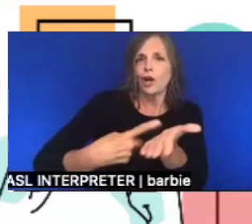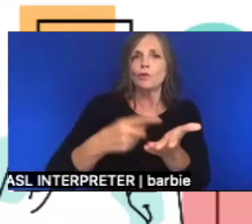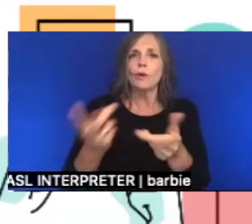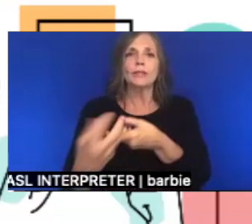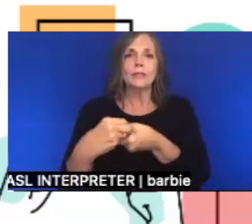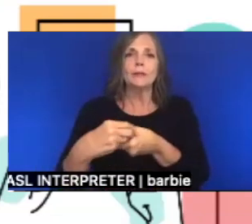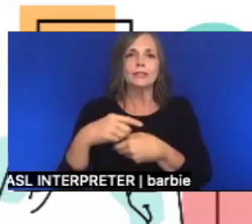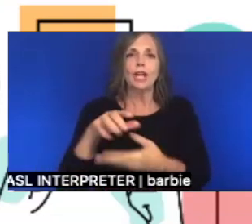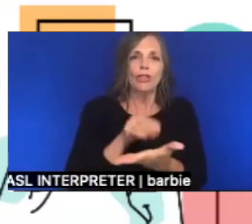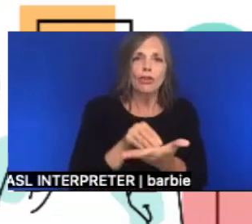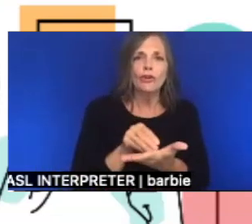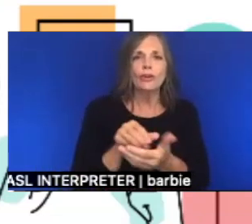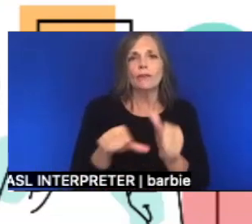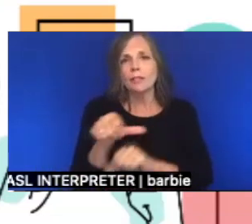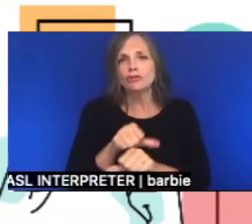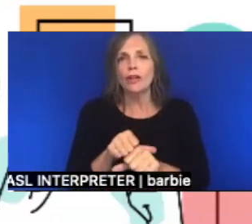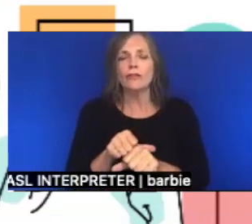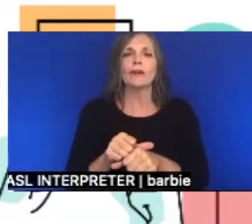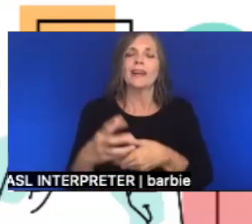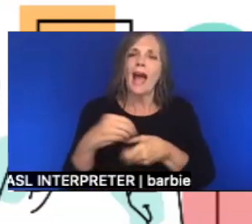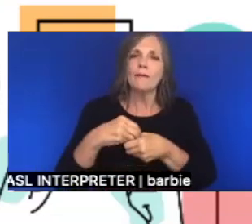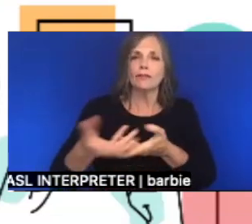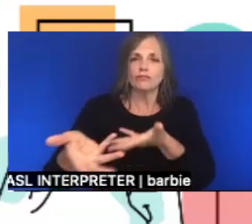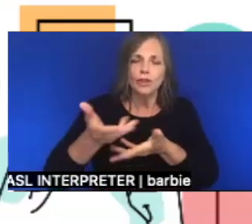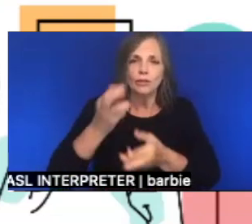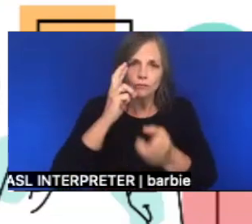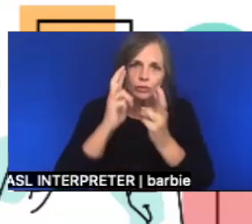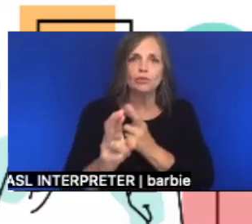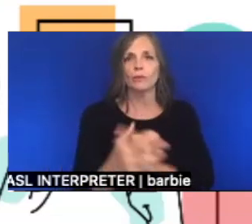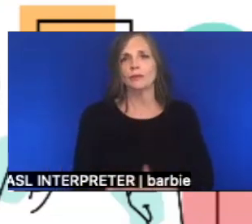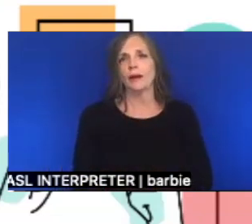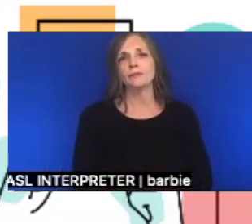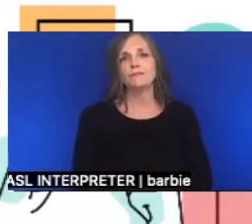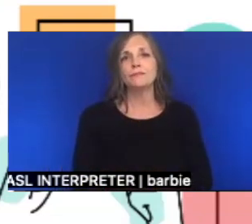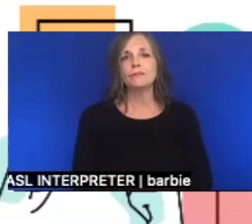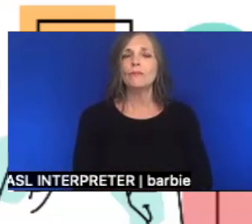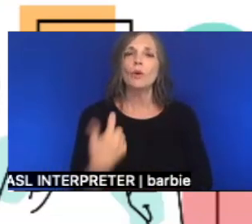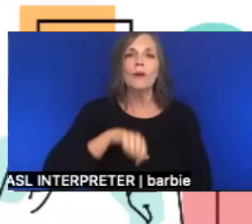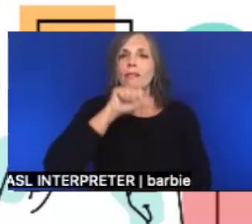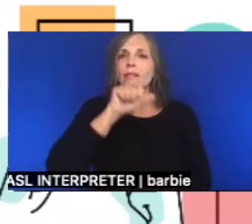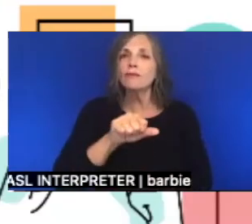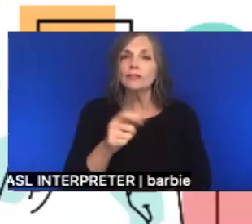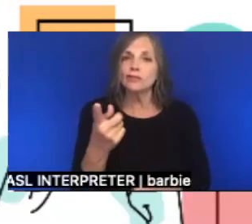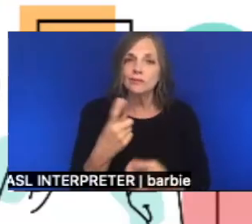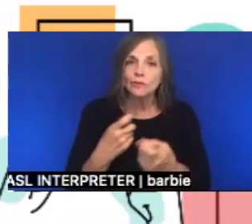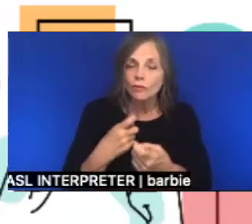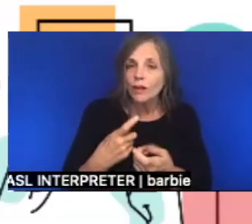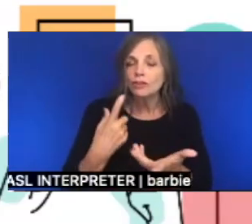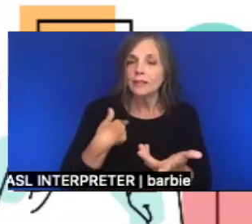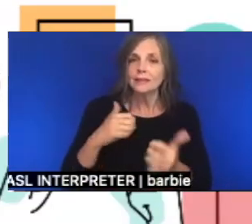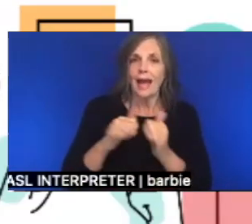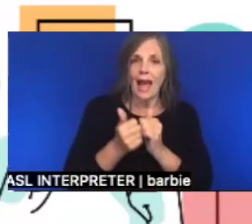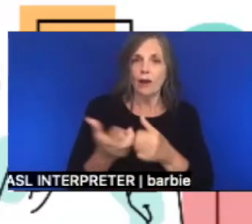their questions ahead of each talk, so we incorporate them into the recording session. If you have a speaker or a question for our speaker, here's how